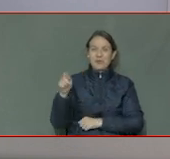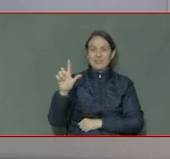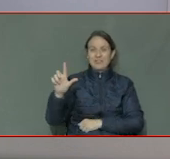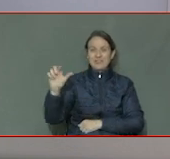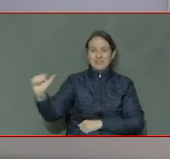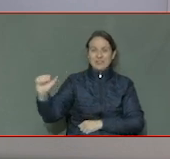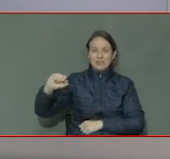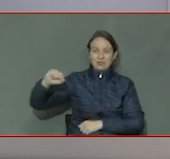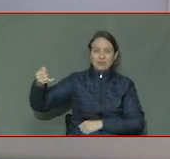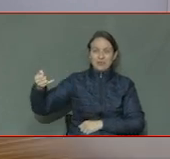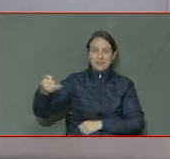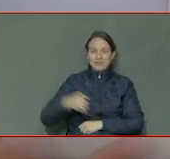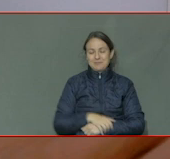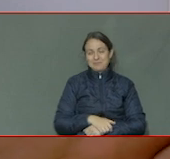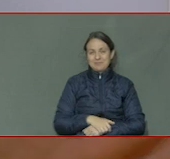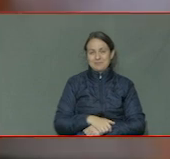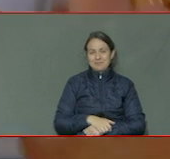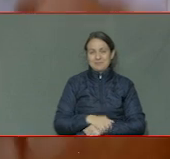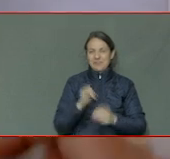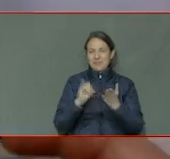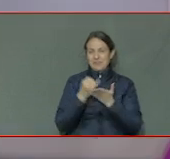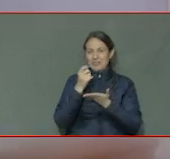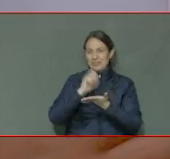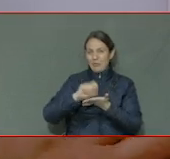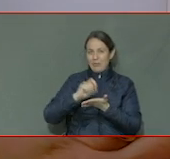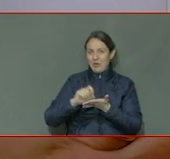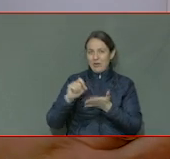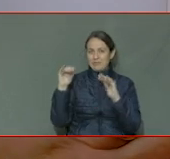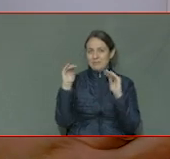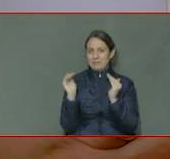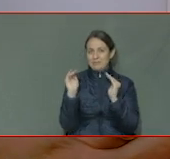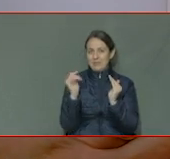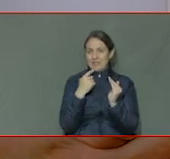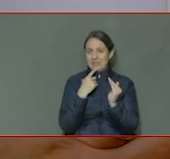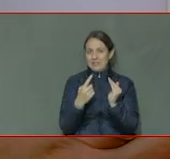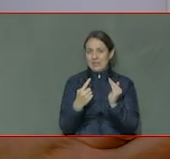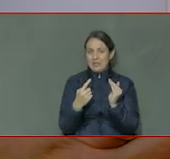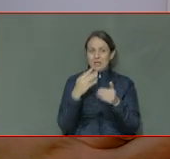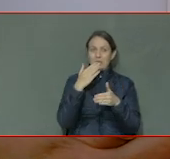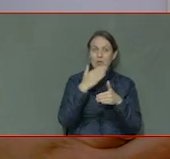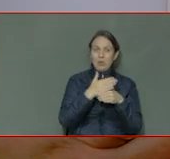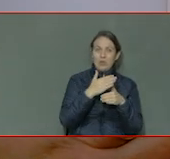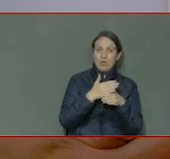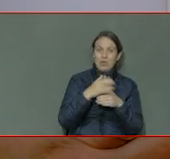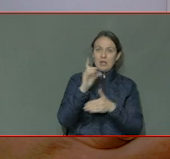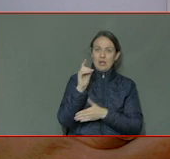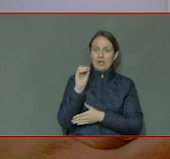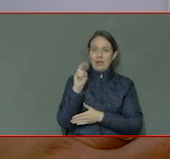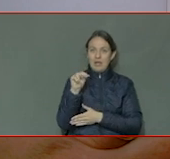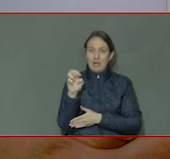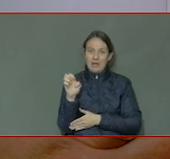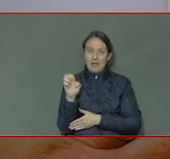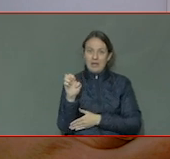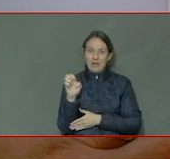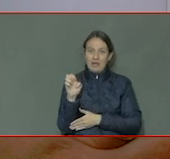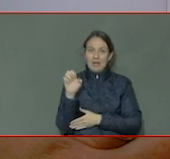1425,76 joules. I'm just going to write there in brackets, work done